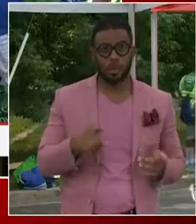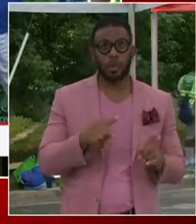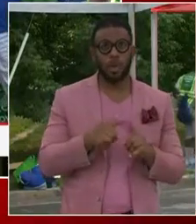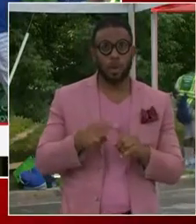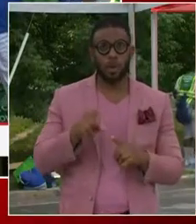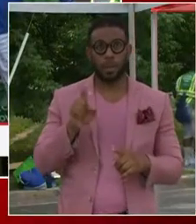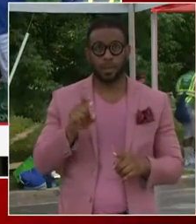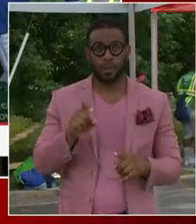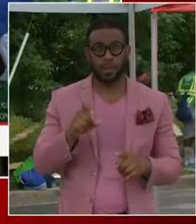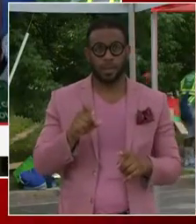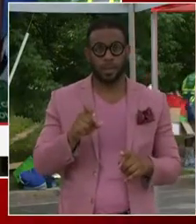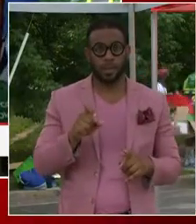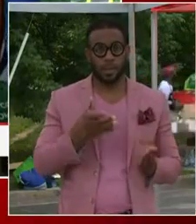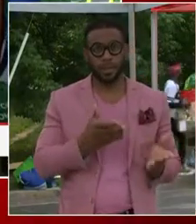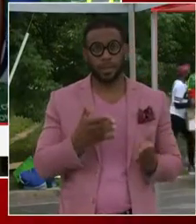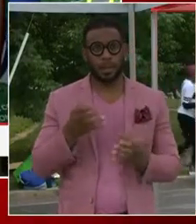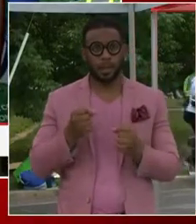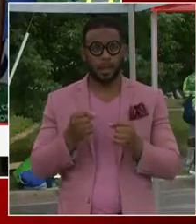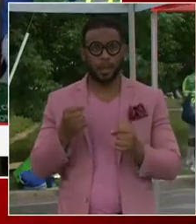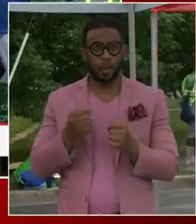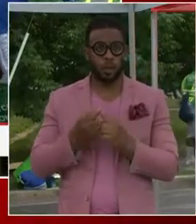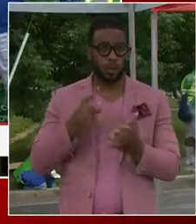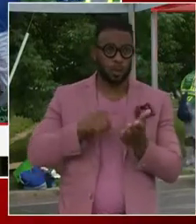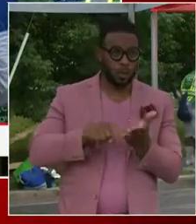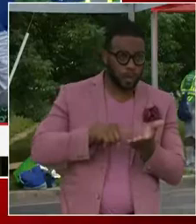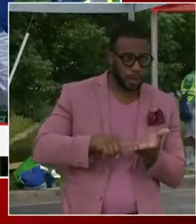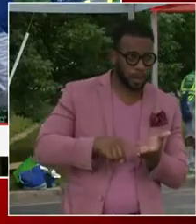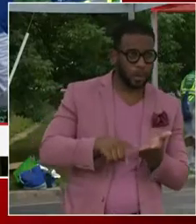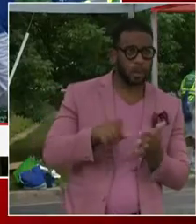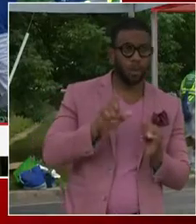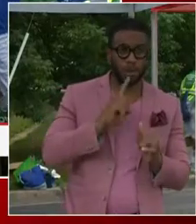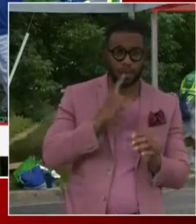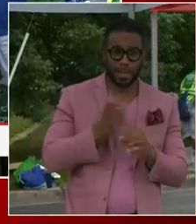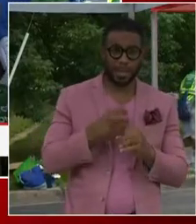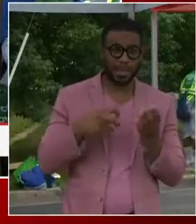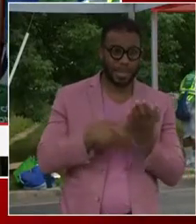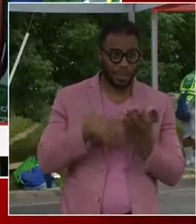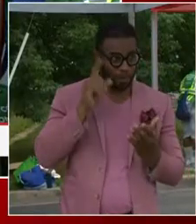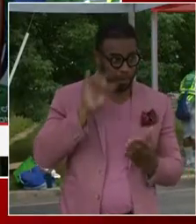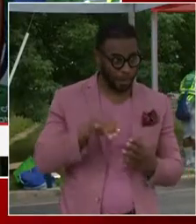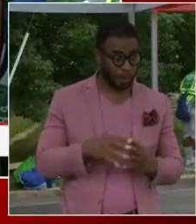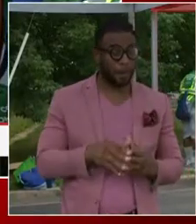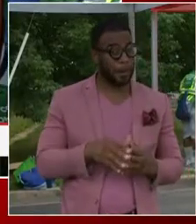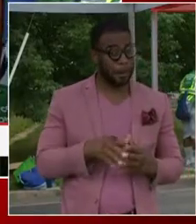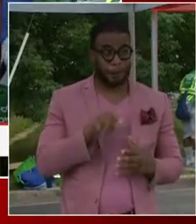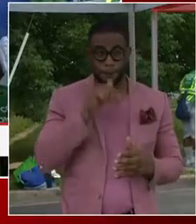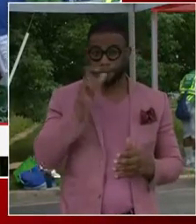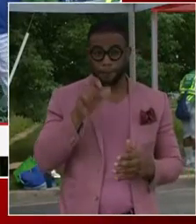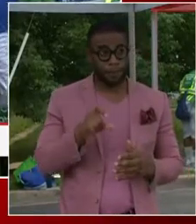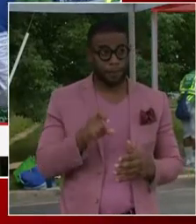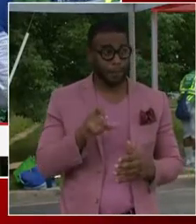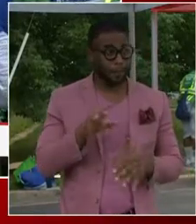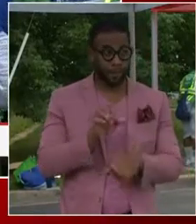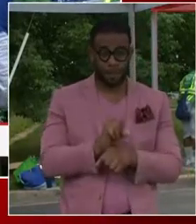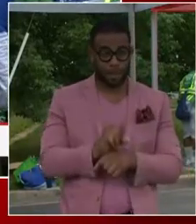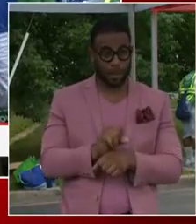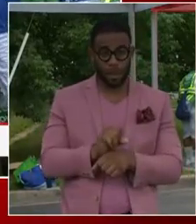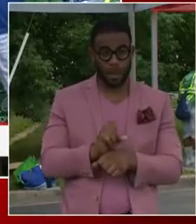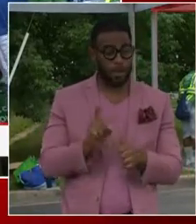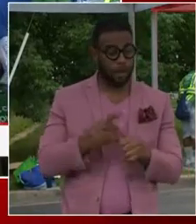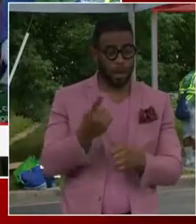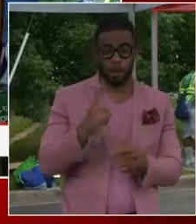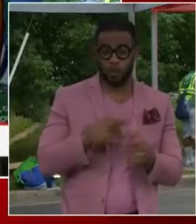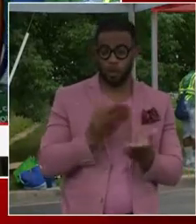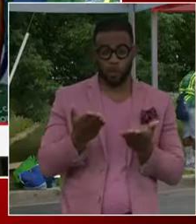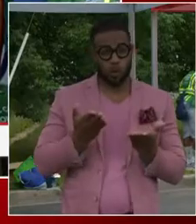also need to take your vehicle through inspection. You could be getting a ticket for that. And you don't need an appointment. It's first come,